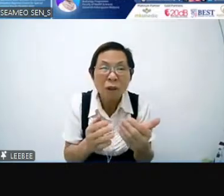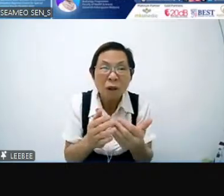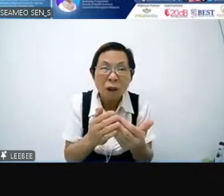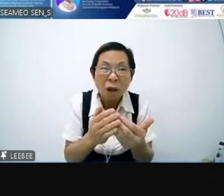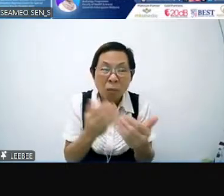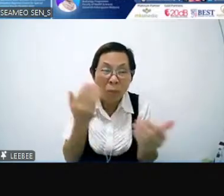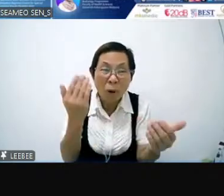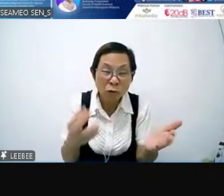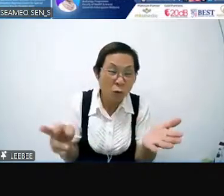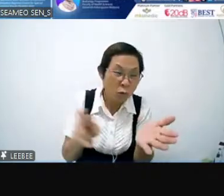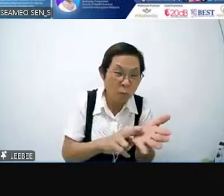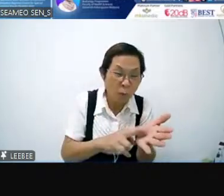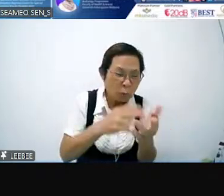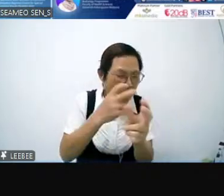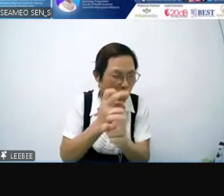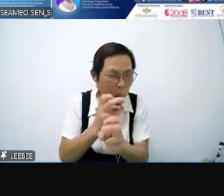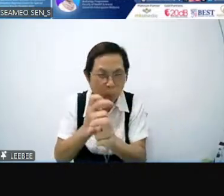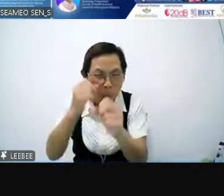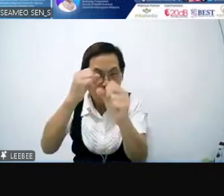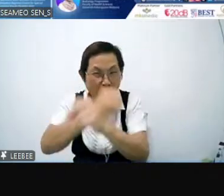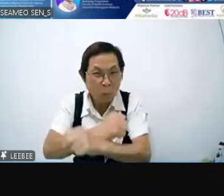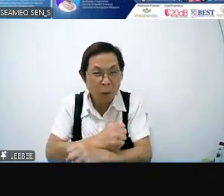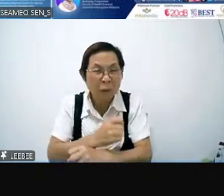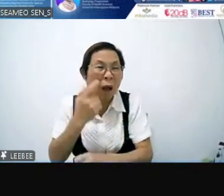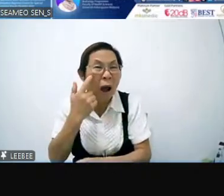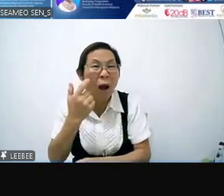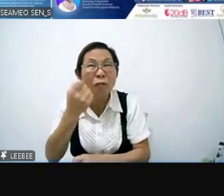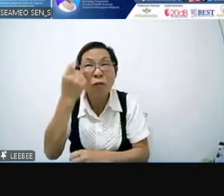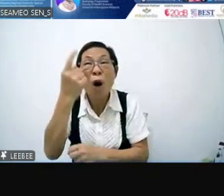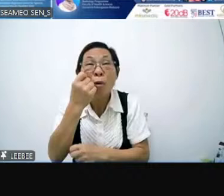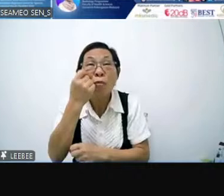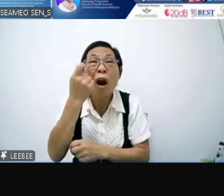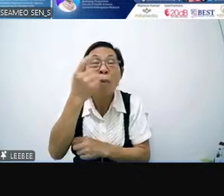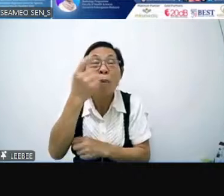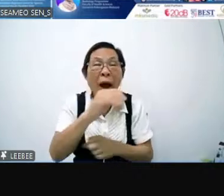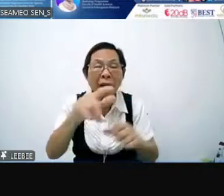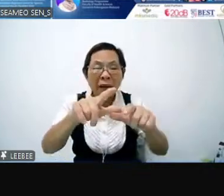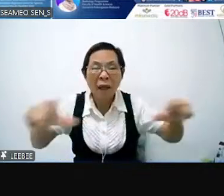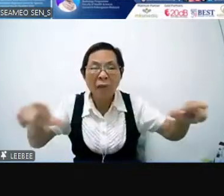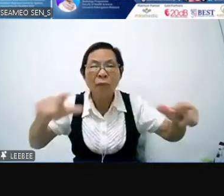challenges is in the literacy and the language subjects.